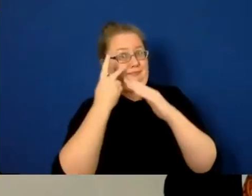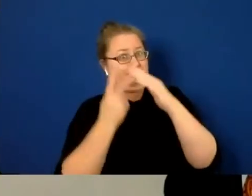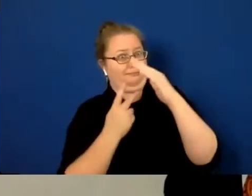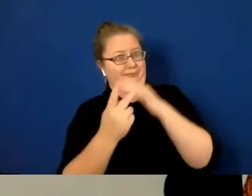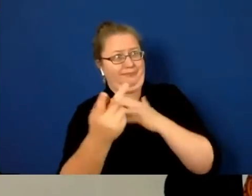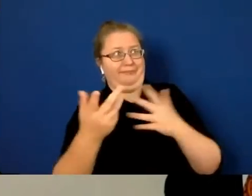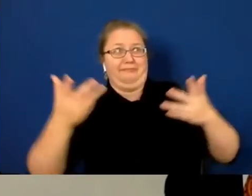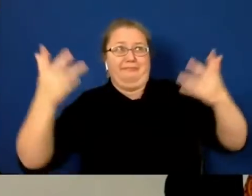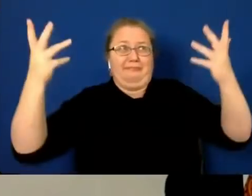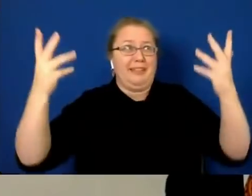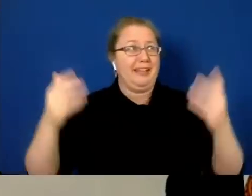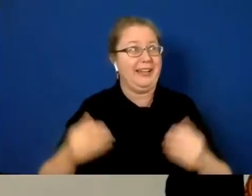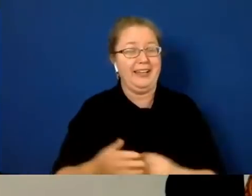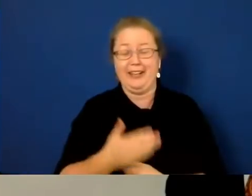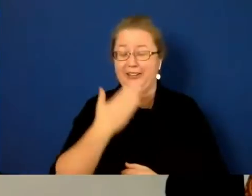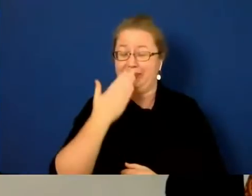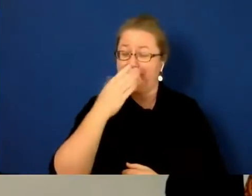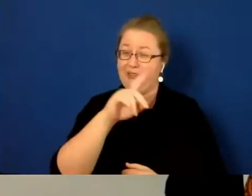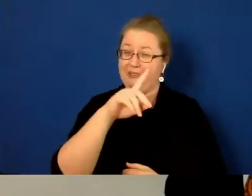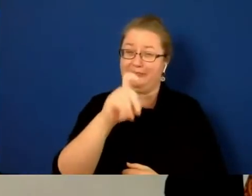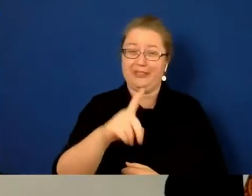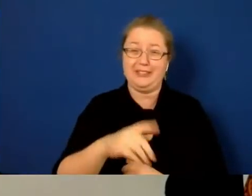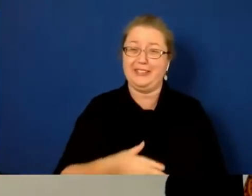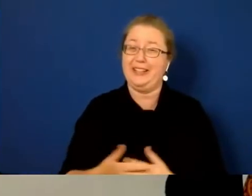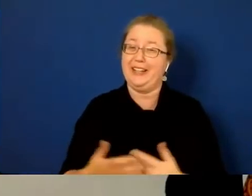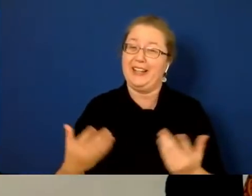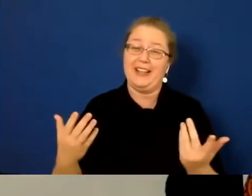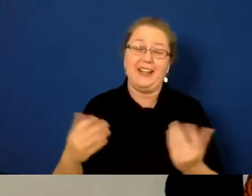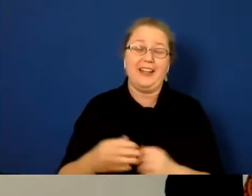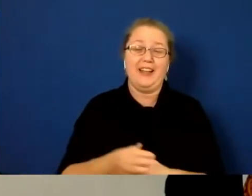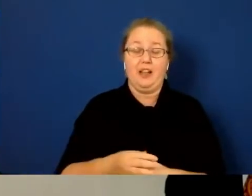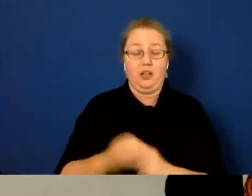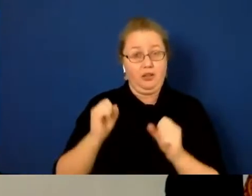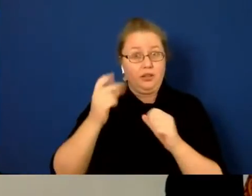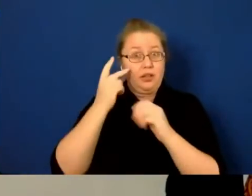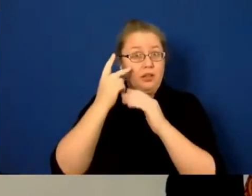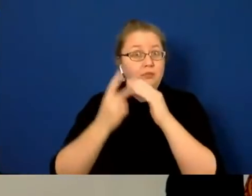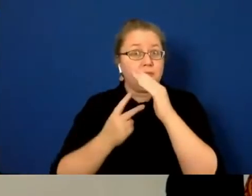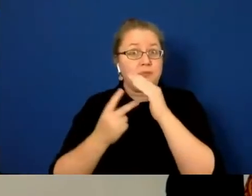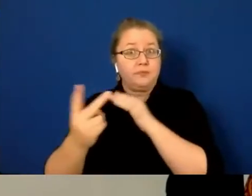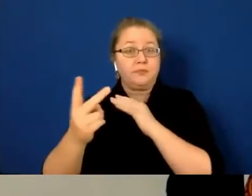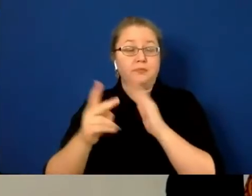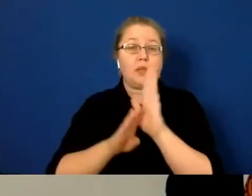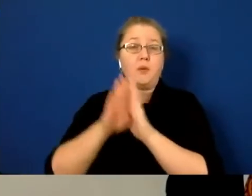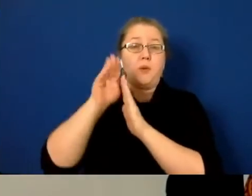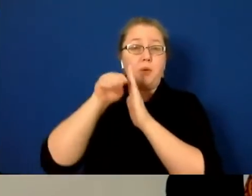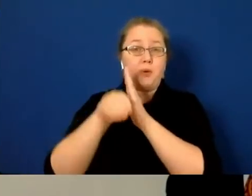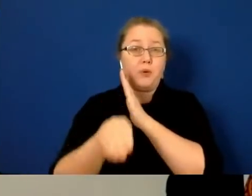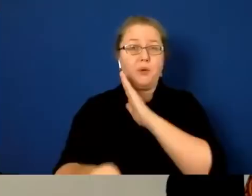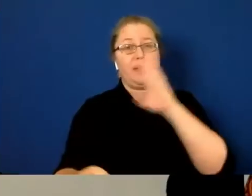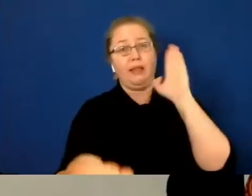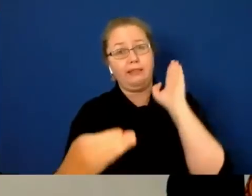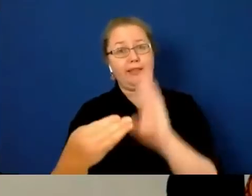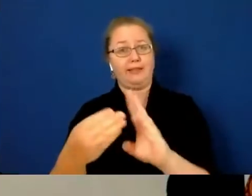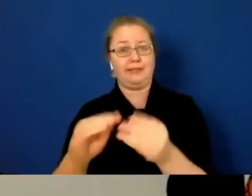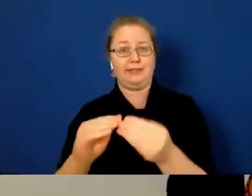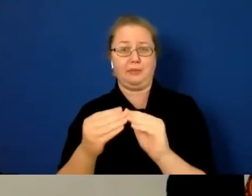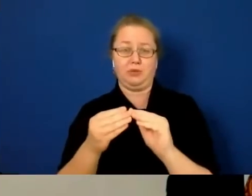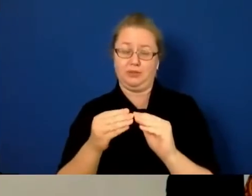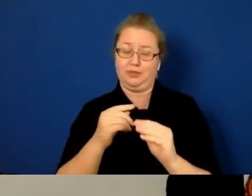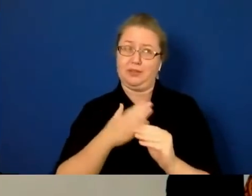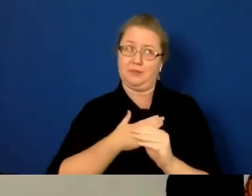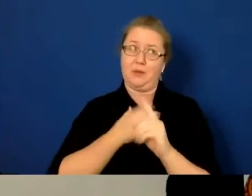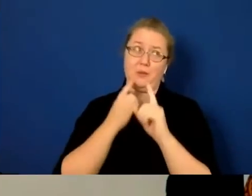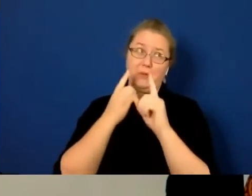it's a little bit of both. Do you have a follow-up, Keith? Yes, just in terms of people in isolation being